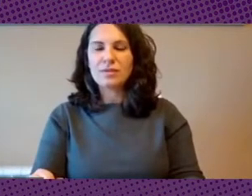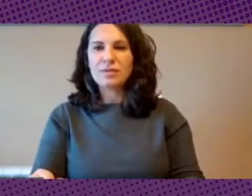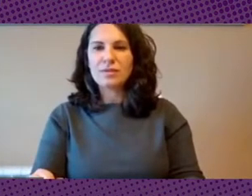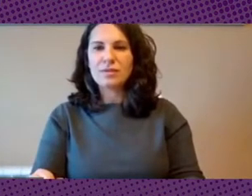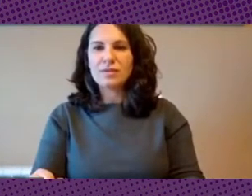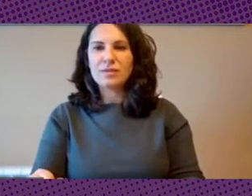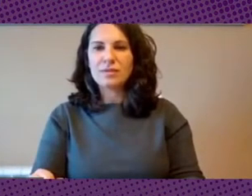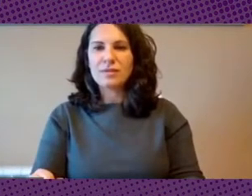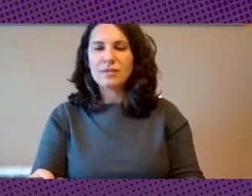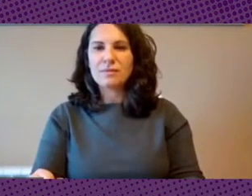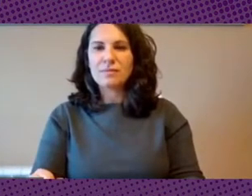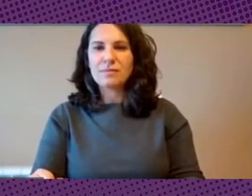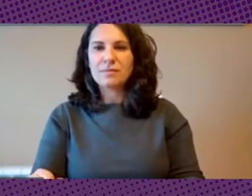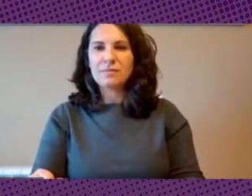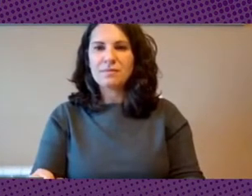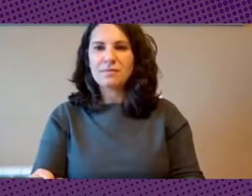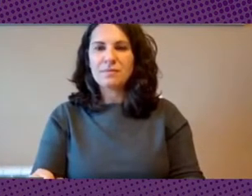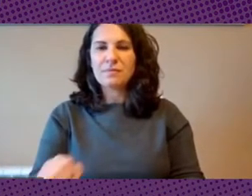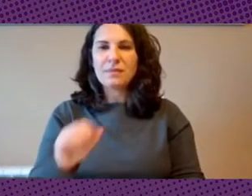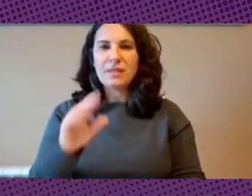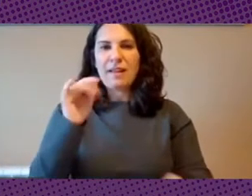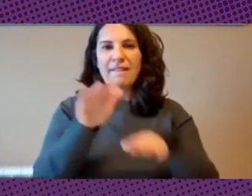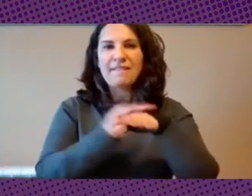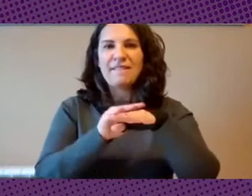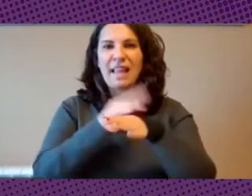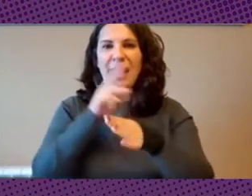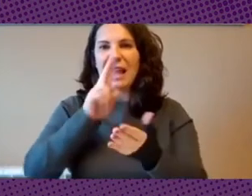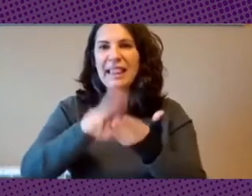Apologies to the interpreters. Apologies